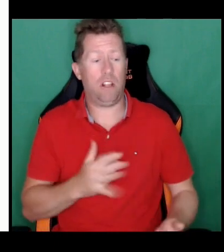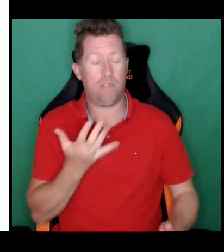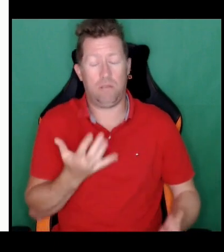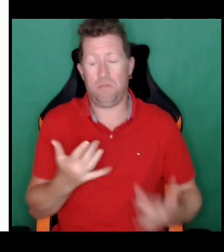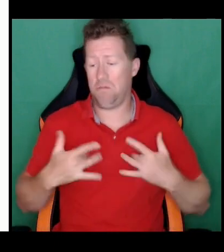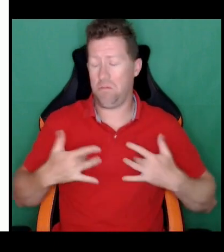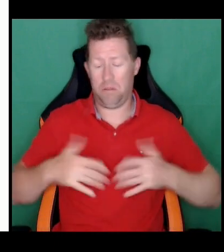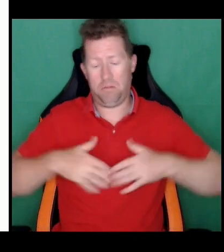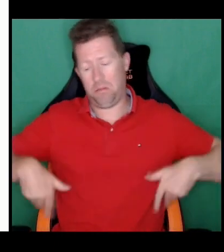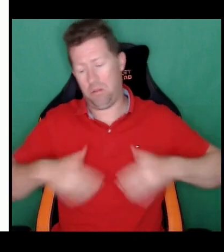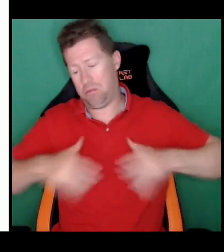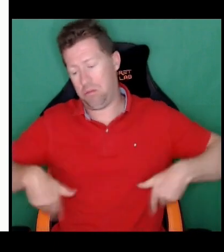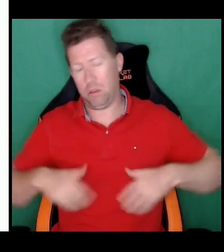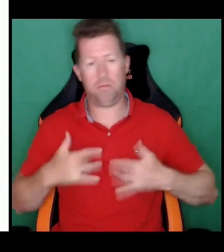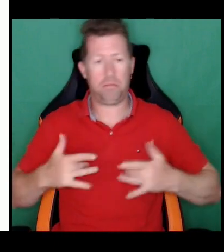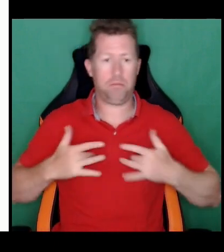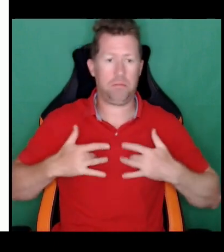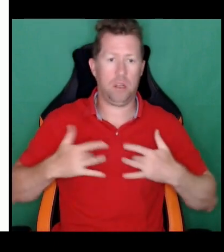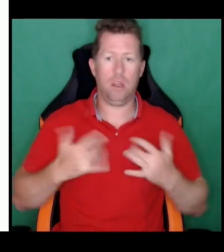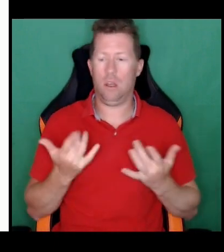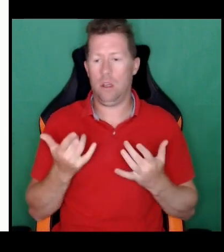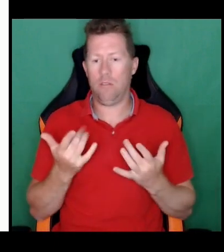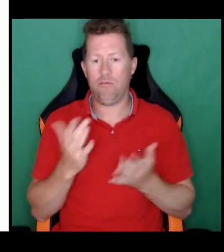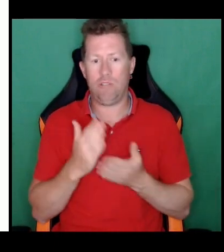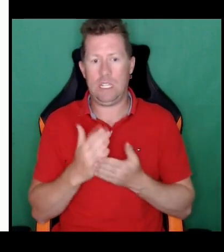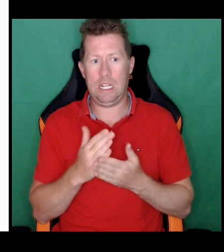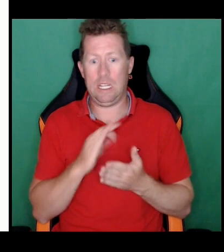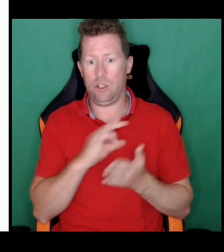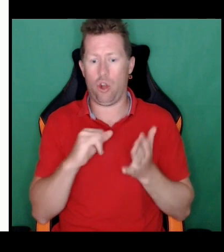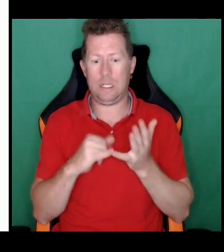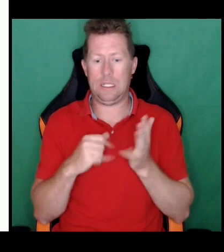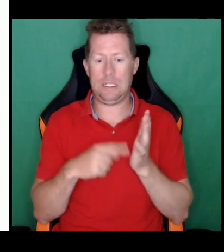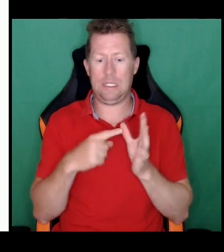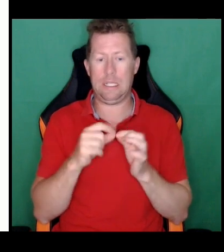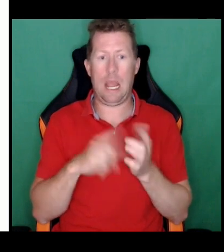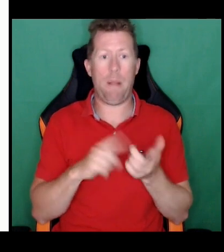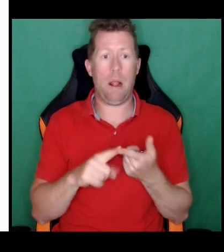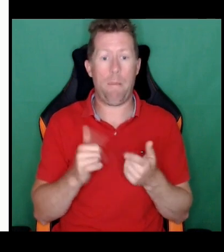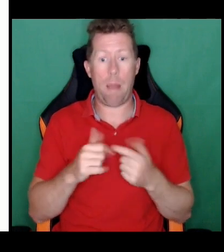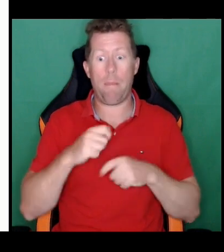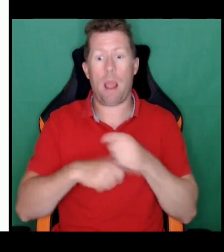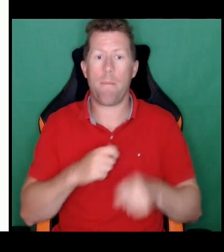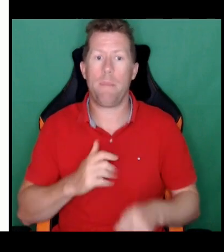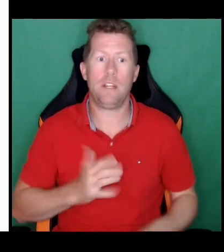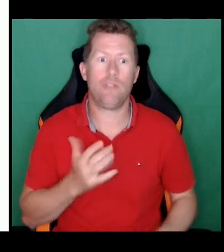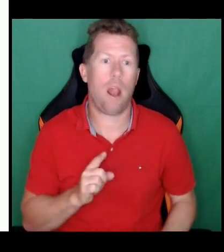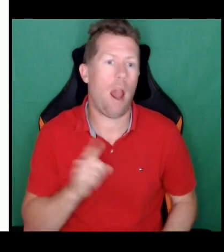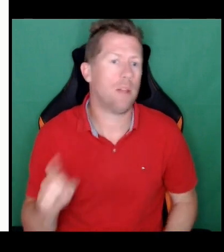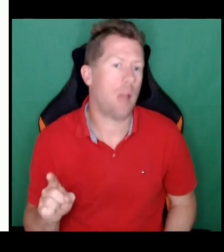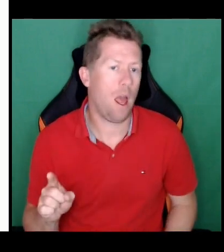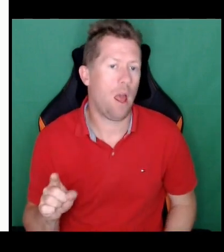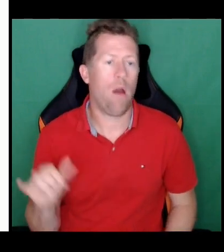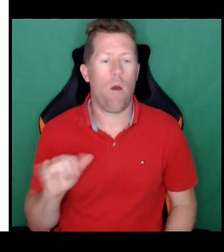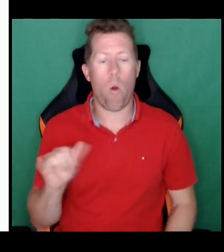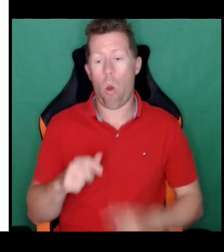time evaluation, this is the group that may not be stable in their uninterested status. And so certainly anything we